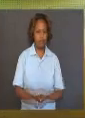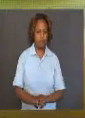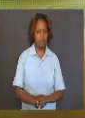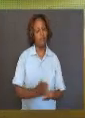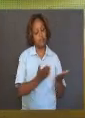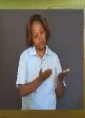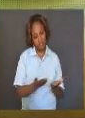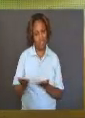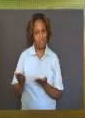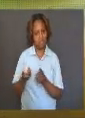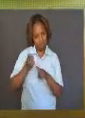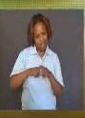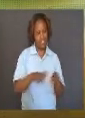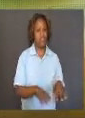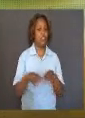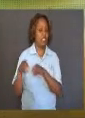Welcome back, students.